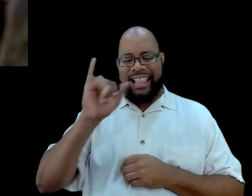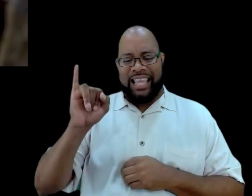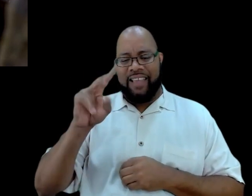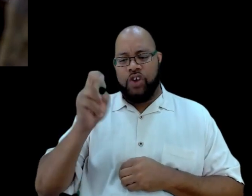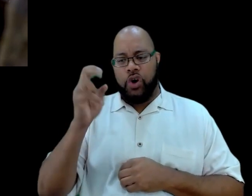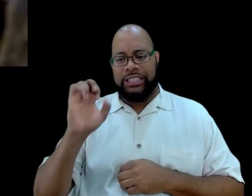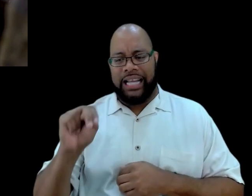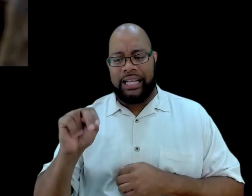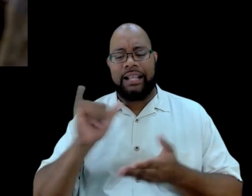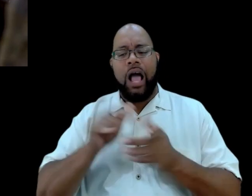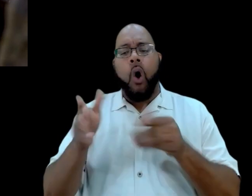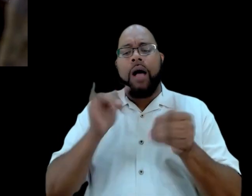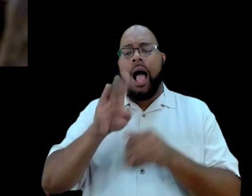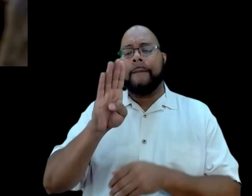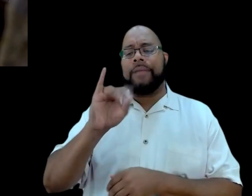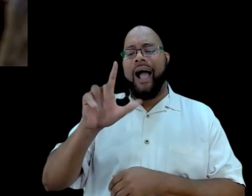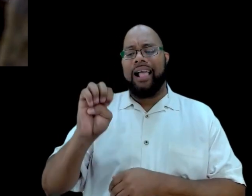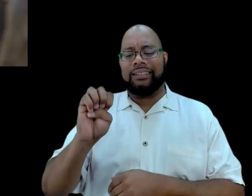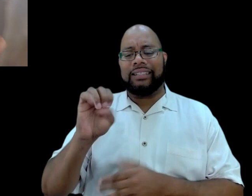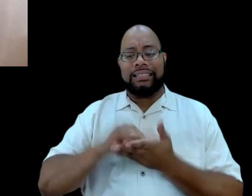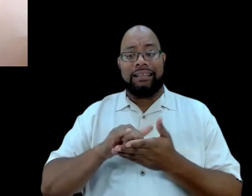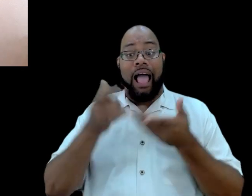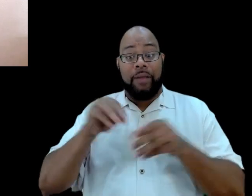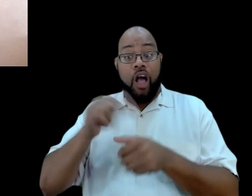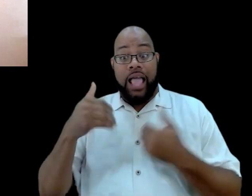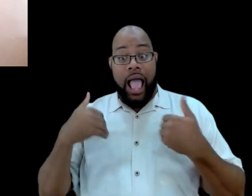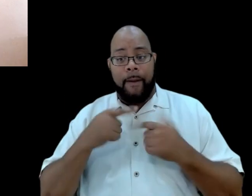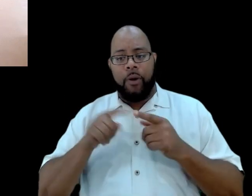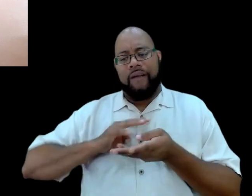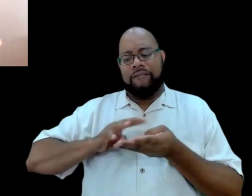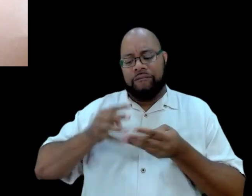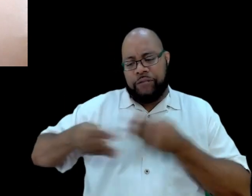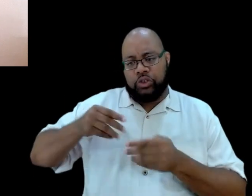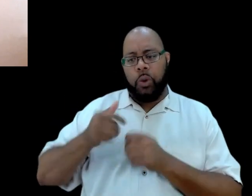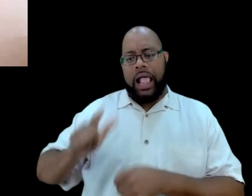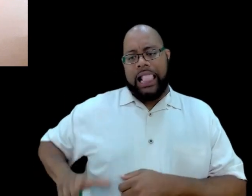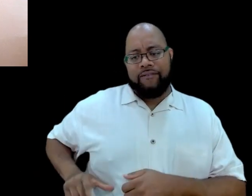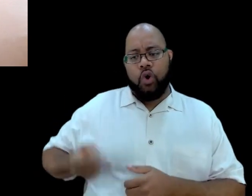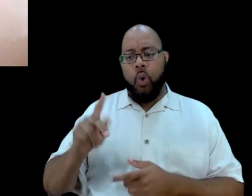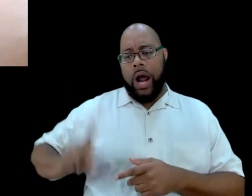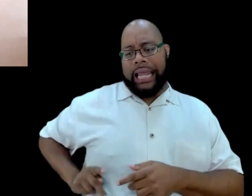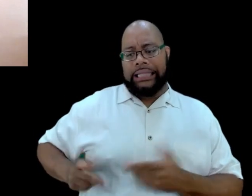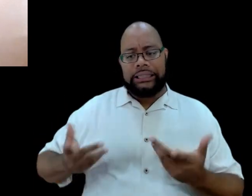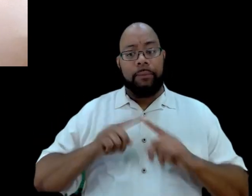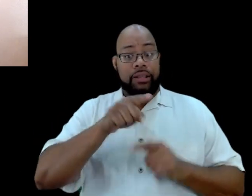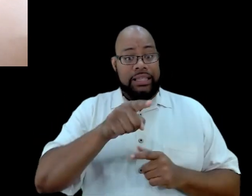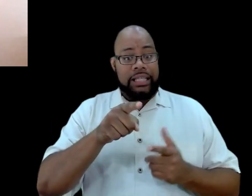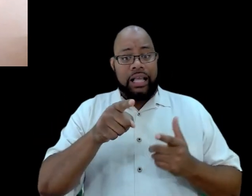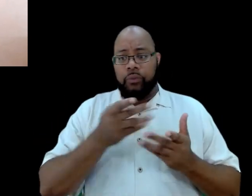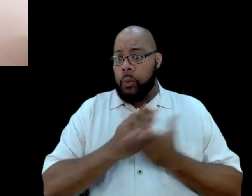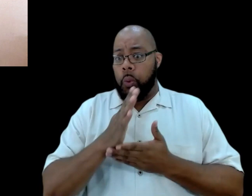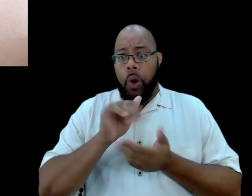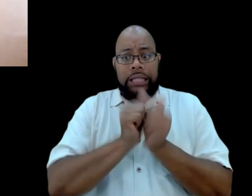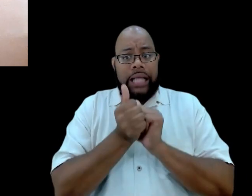biliverdin. And it's kind of like a bile that works through their blood. It actually is something that occurs in other animals, but we filter out with our liver or kidneys or other organs. They